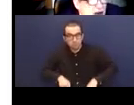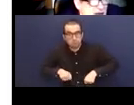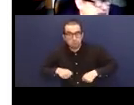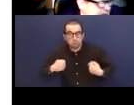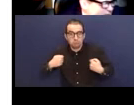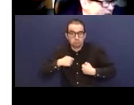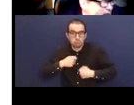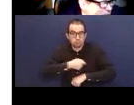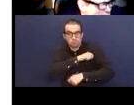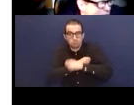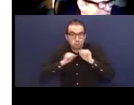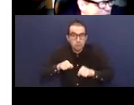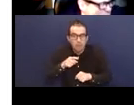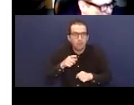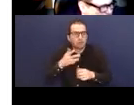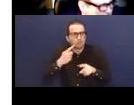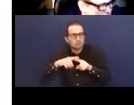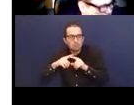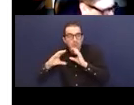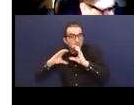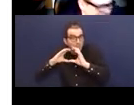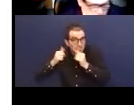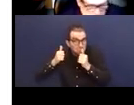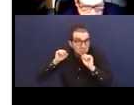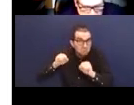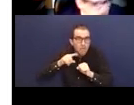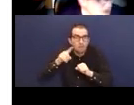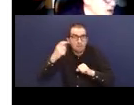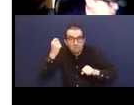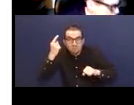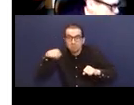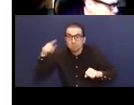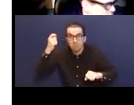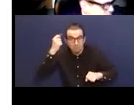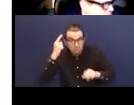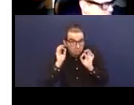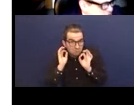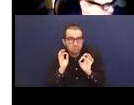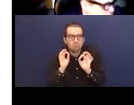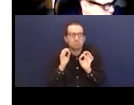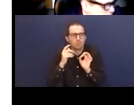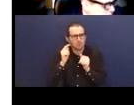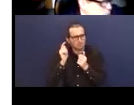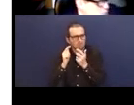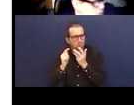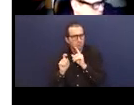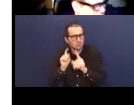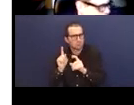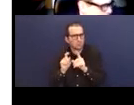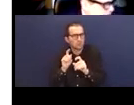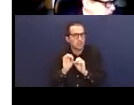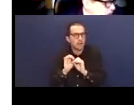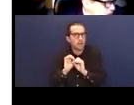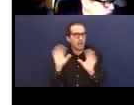to collect this data. They go over the questions and how to answer them and tell not to introduce bias or put people